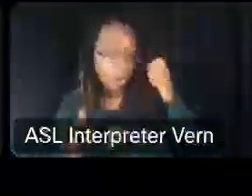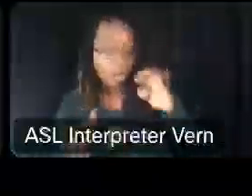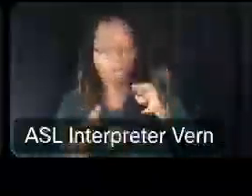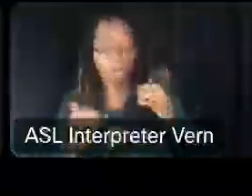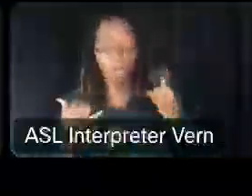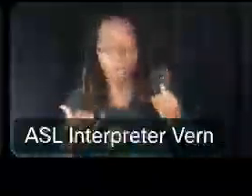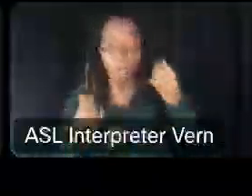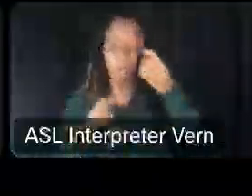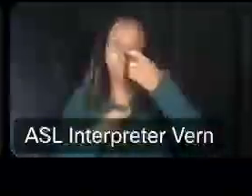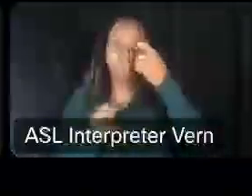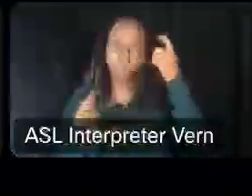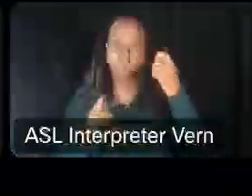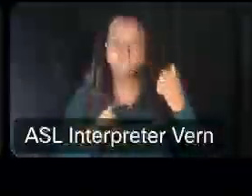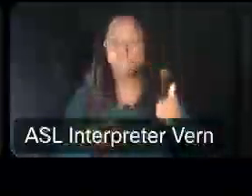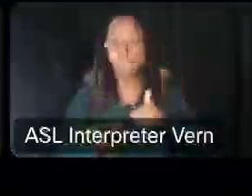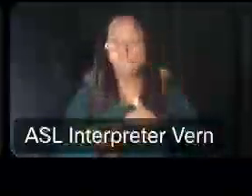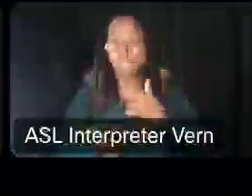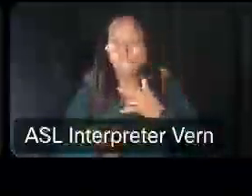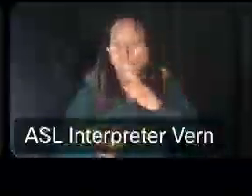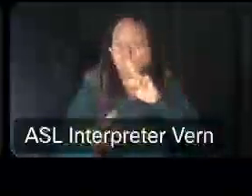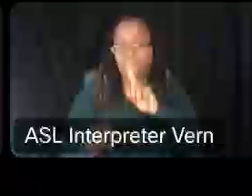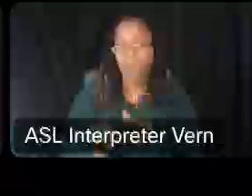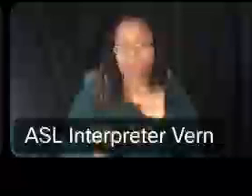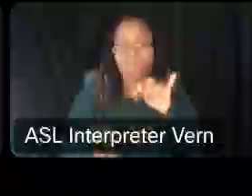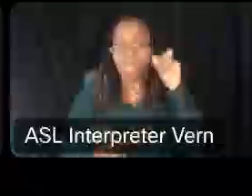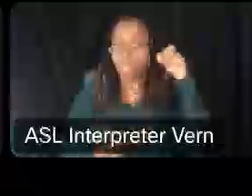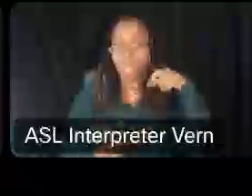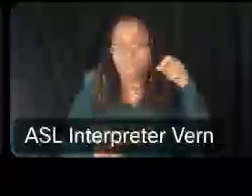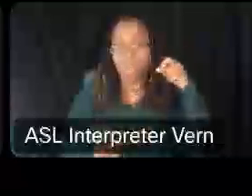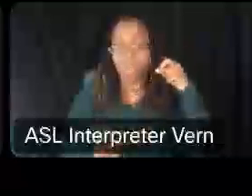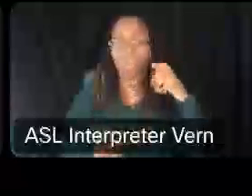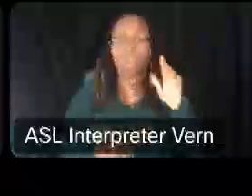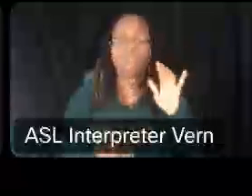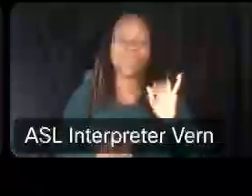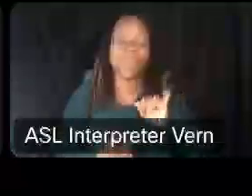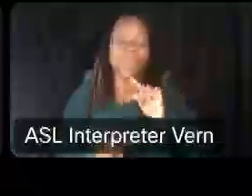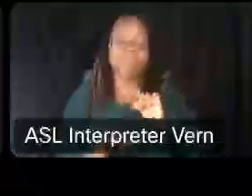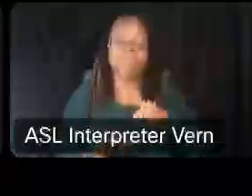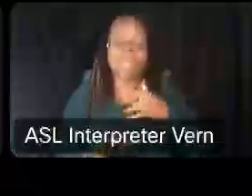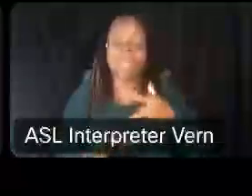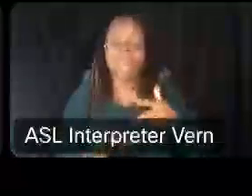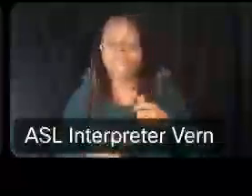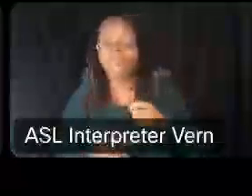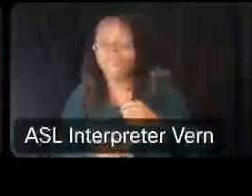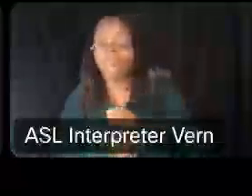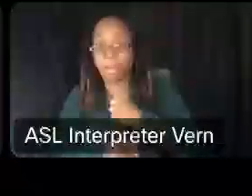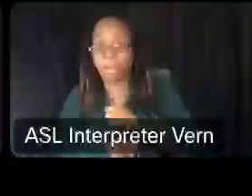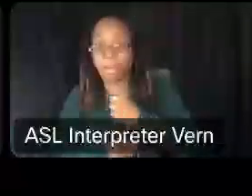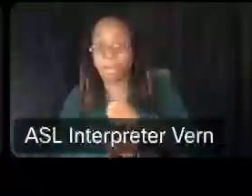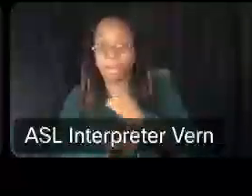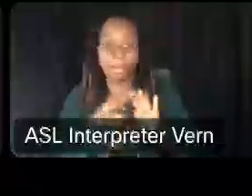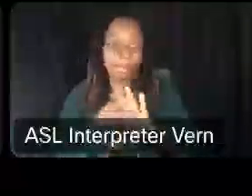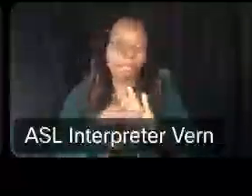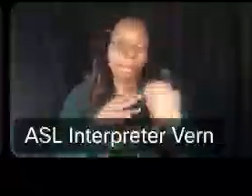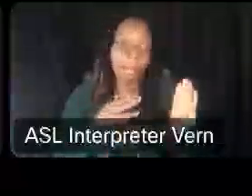trauma, we respond to that. And that typical response is our fight, flight, and freeze. And then there's all the